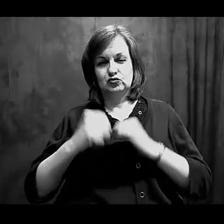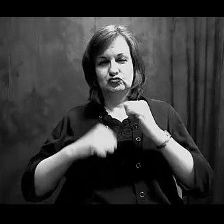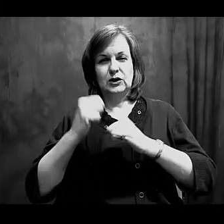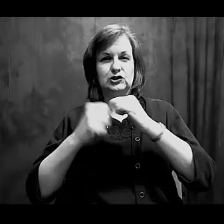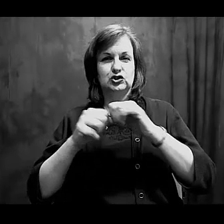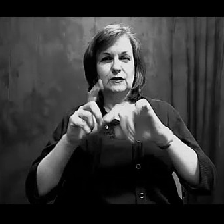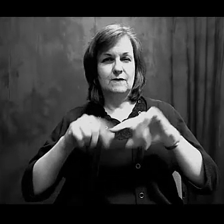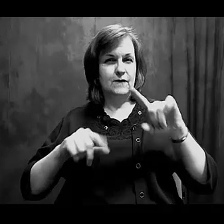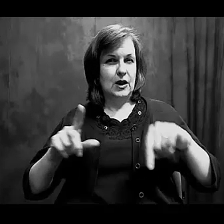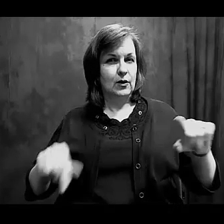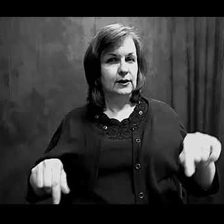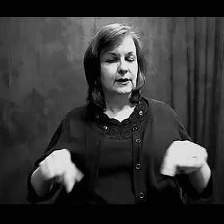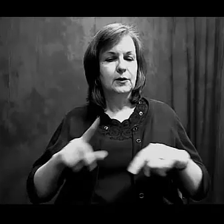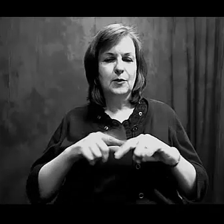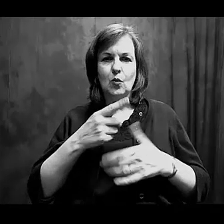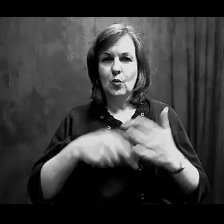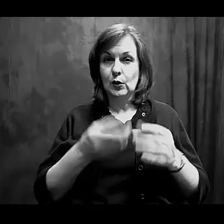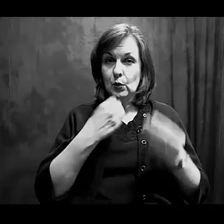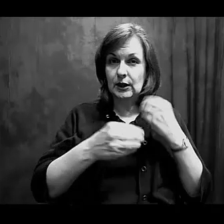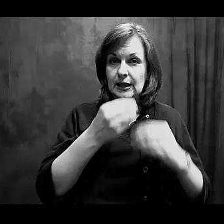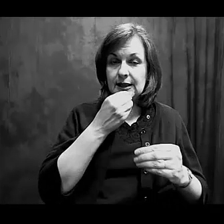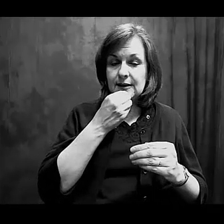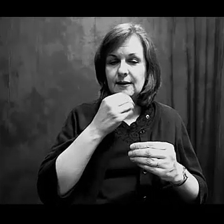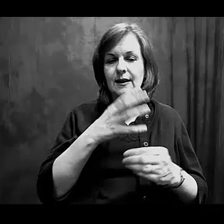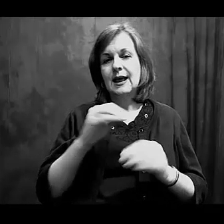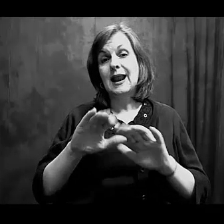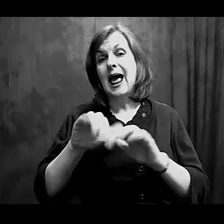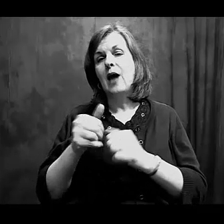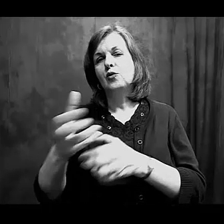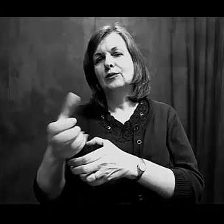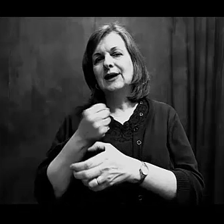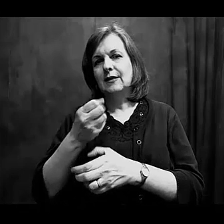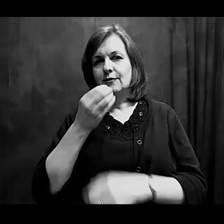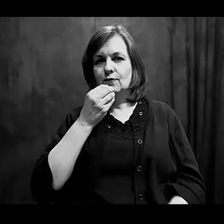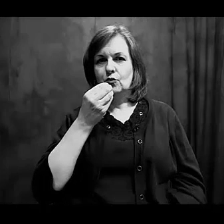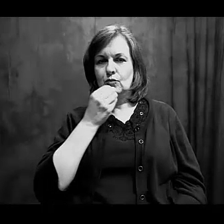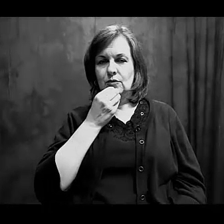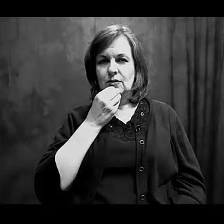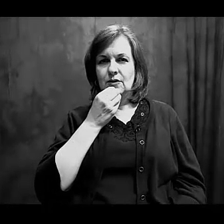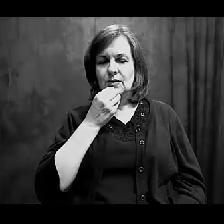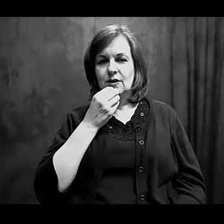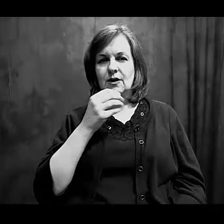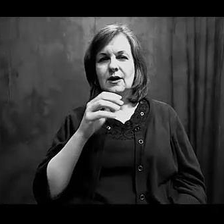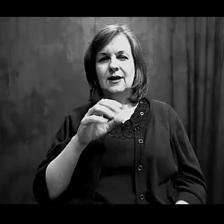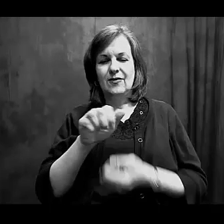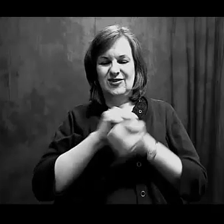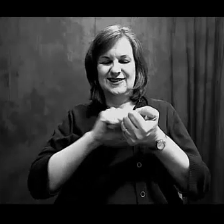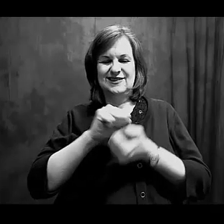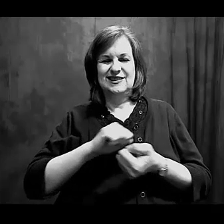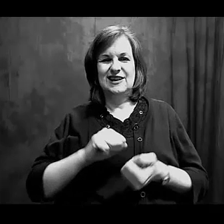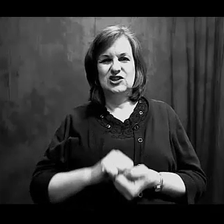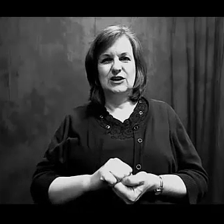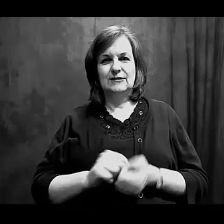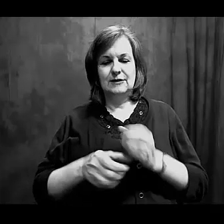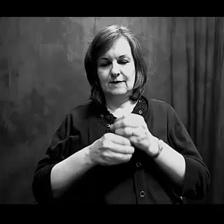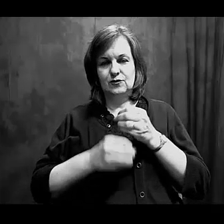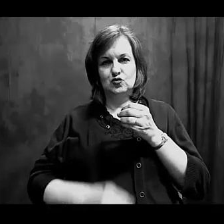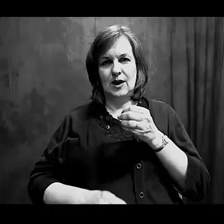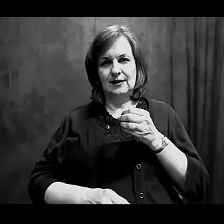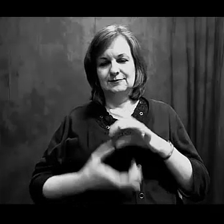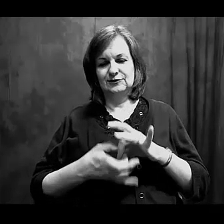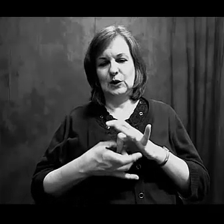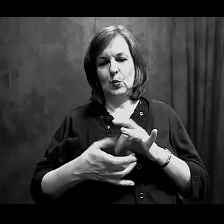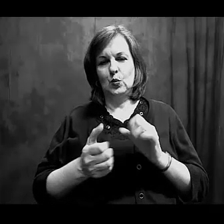structure because of your diet and because of how you get the food in. So your digestive tract